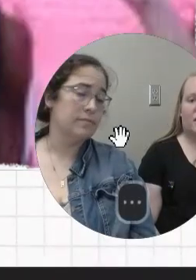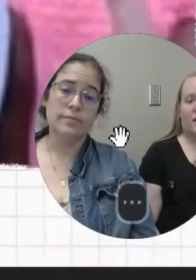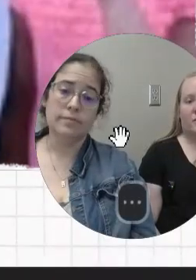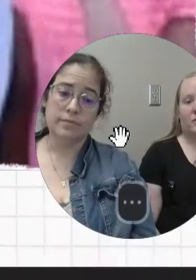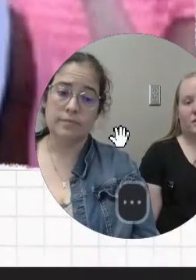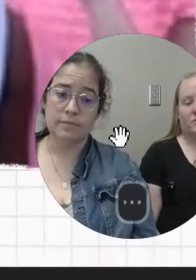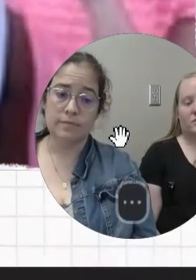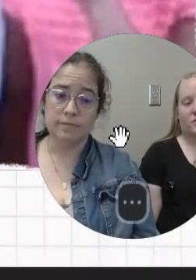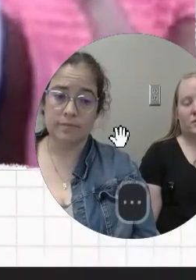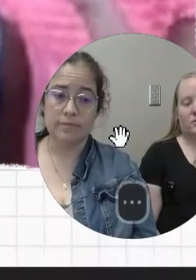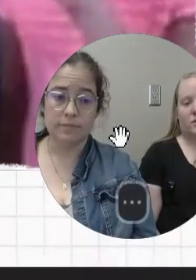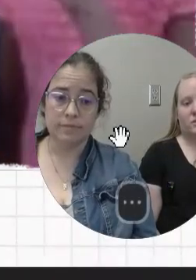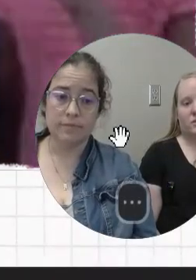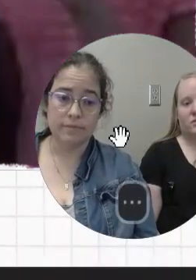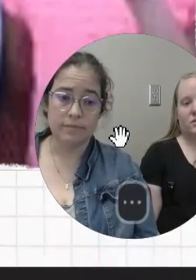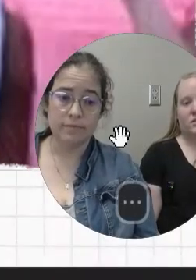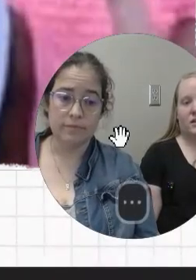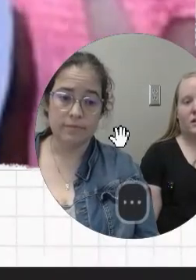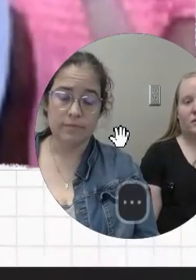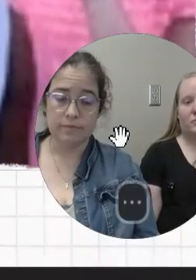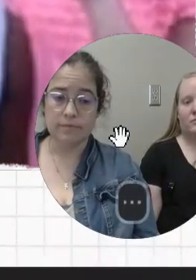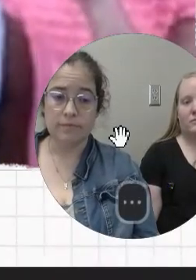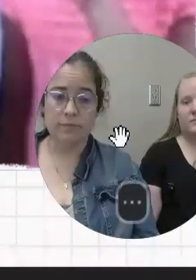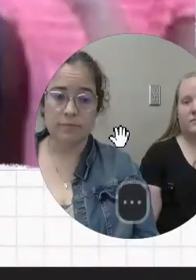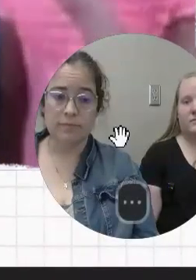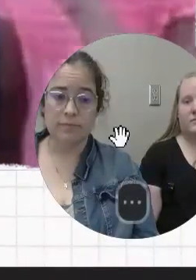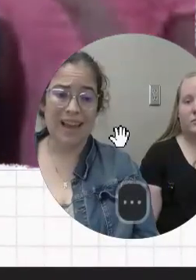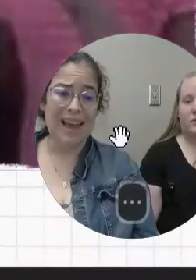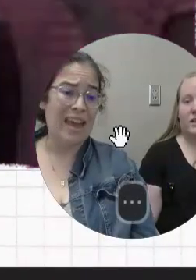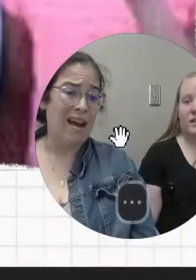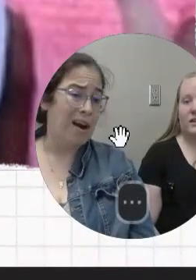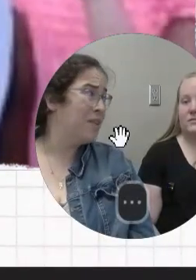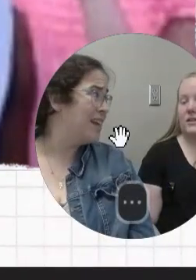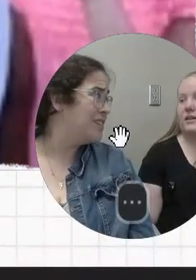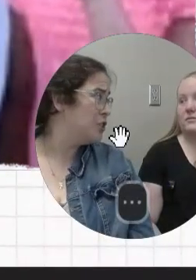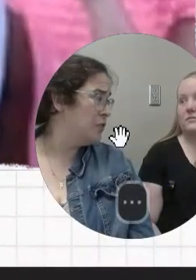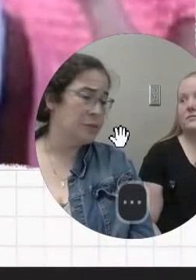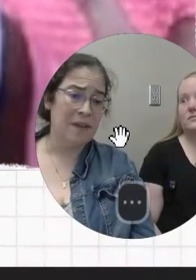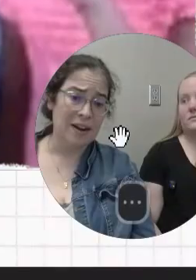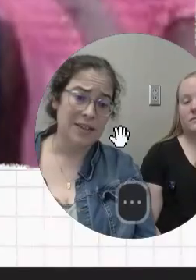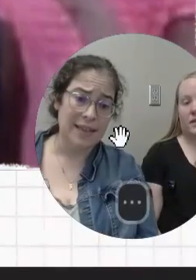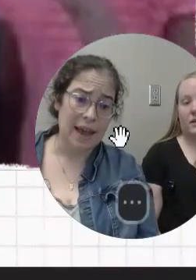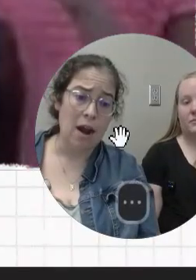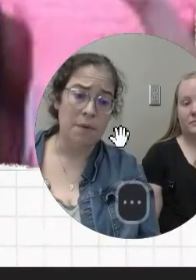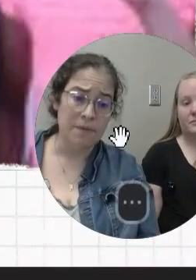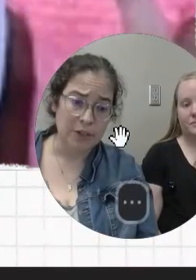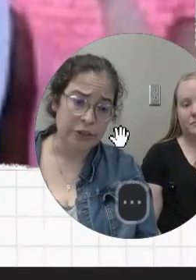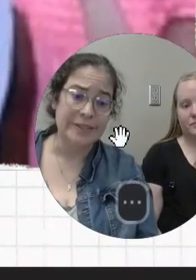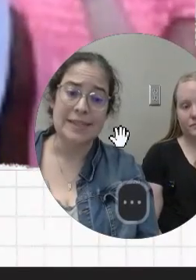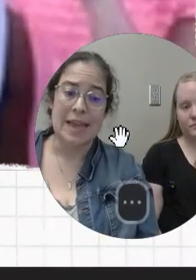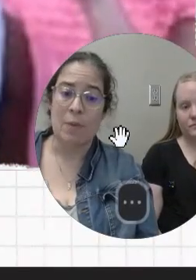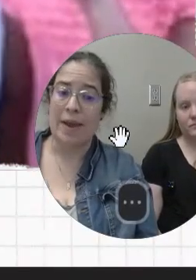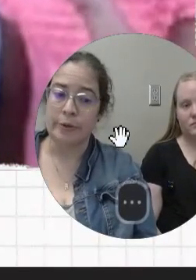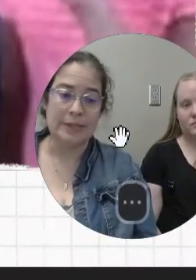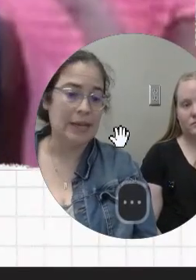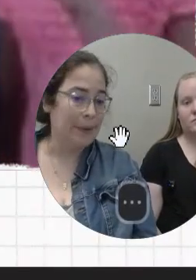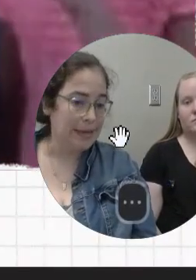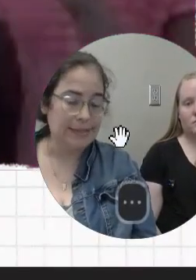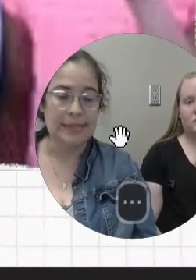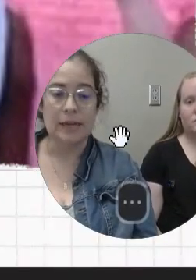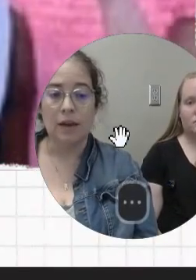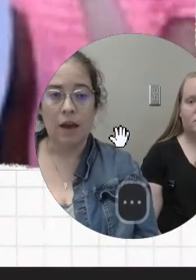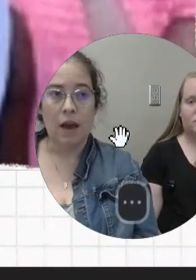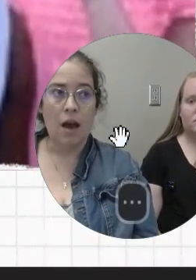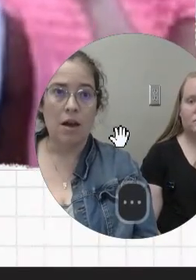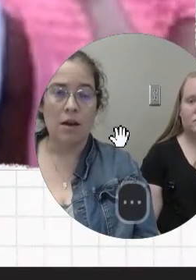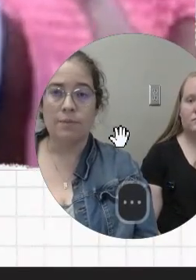us. So they are able to answer some of those questions. And they are related service providers. Like